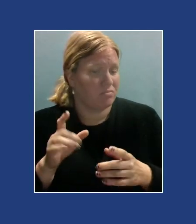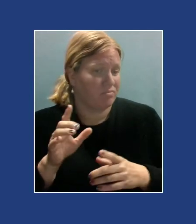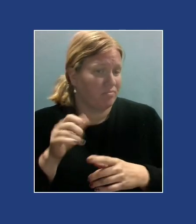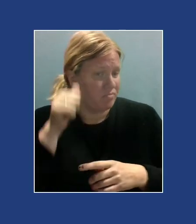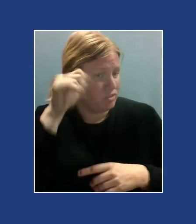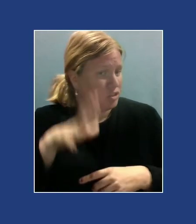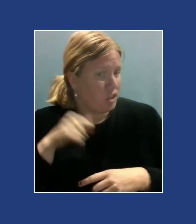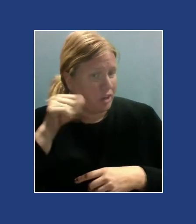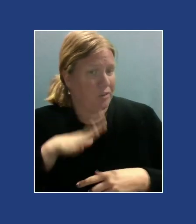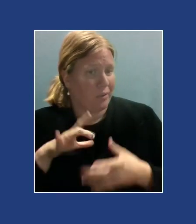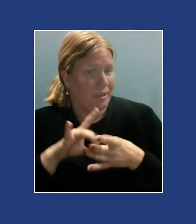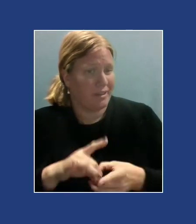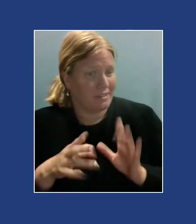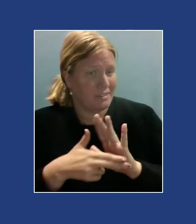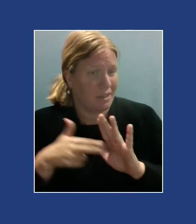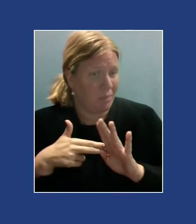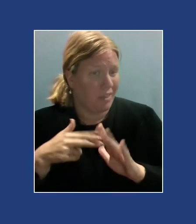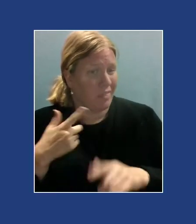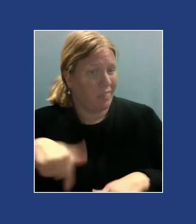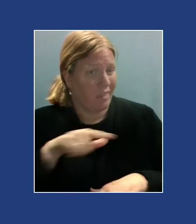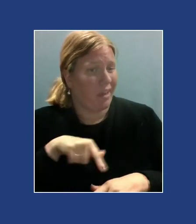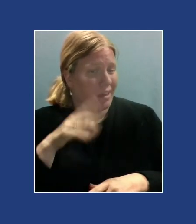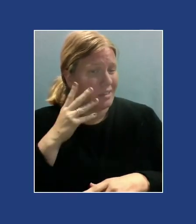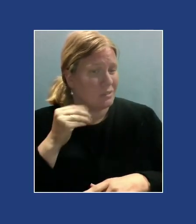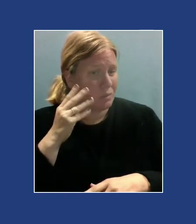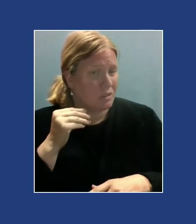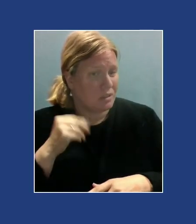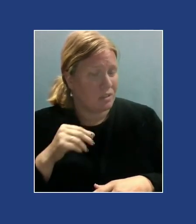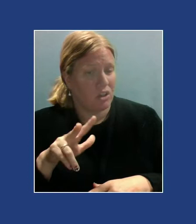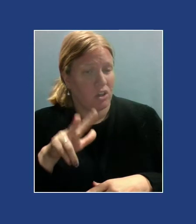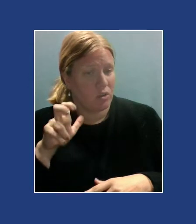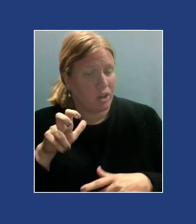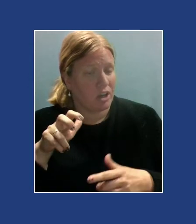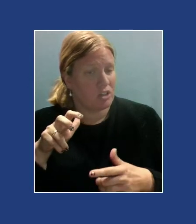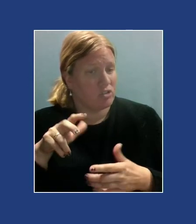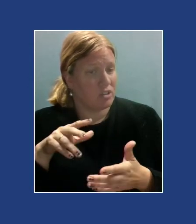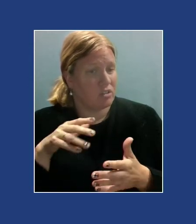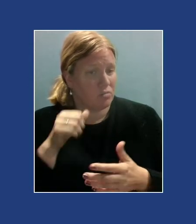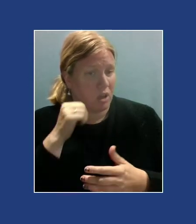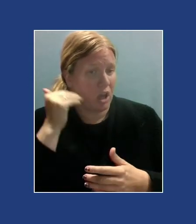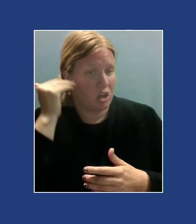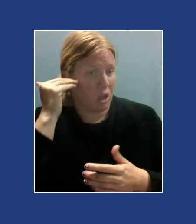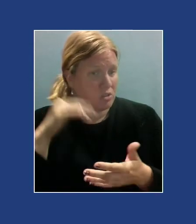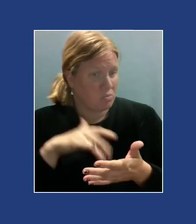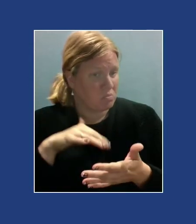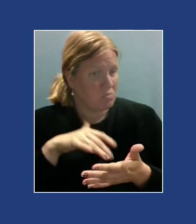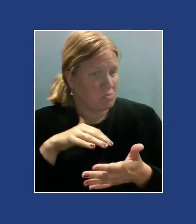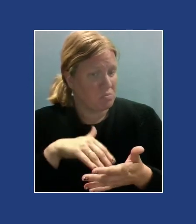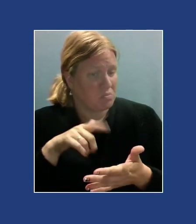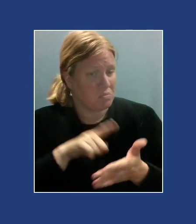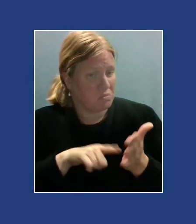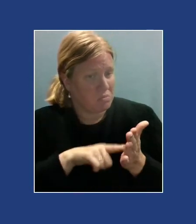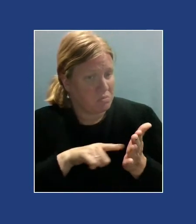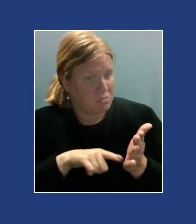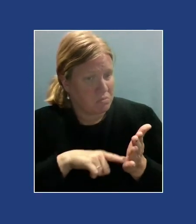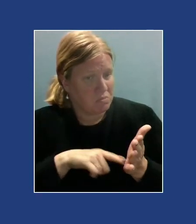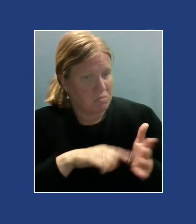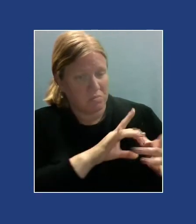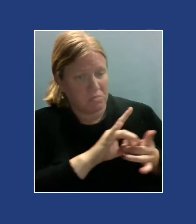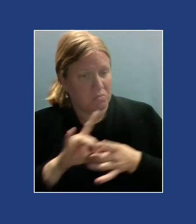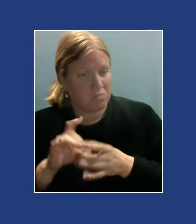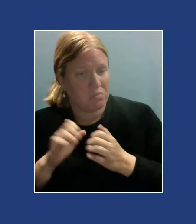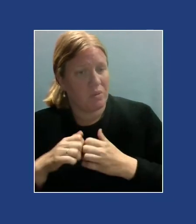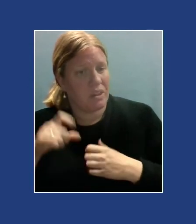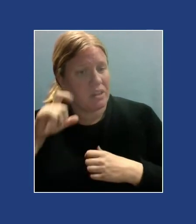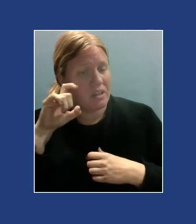folks experience. A study of 300 transgender adults in the US reported a significant association between engaging in